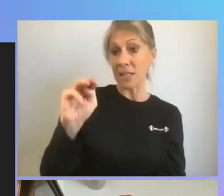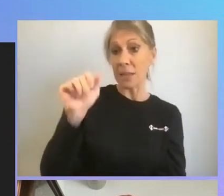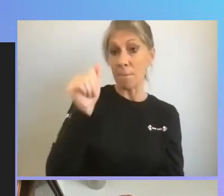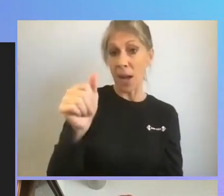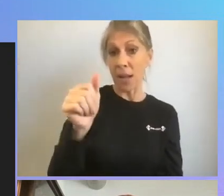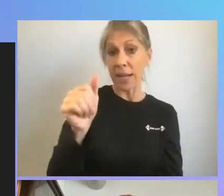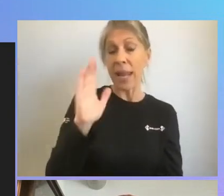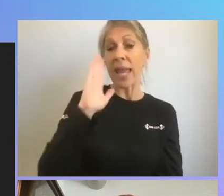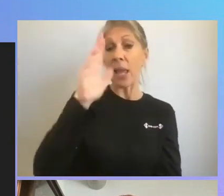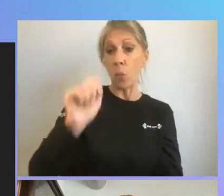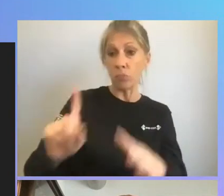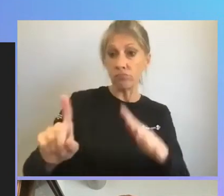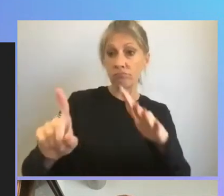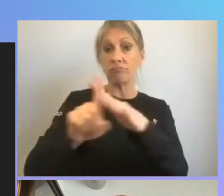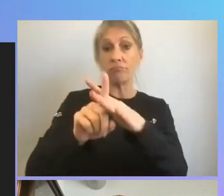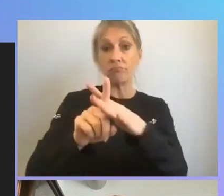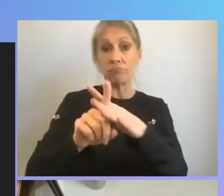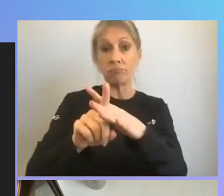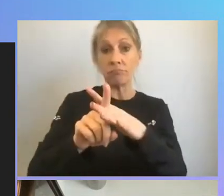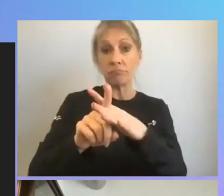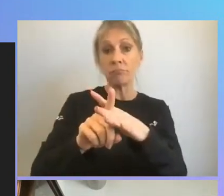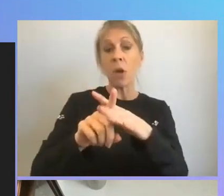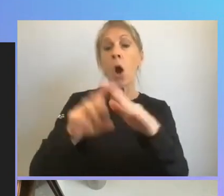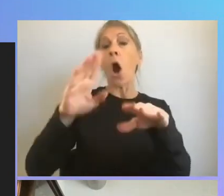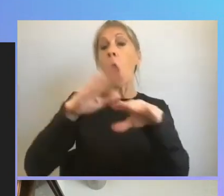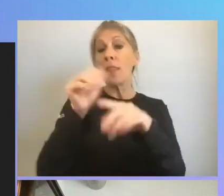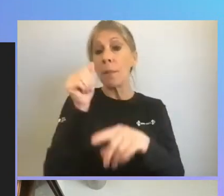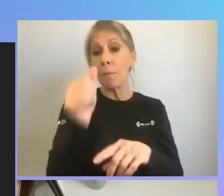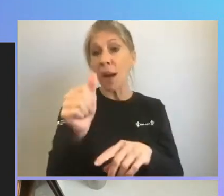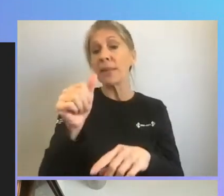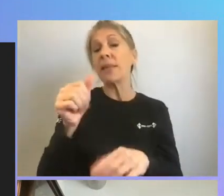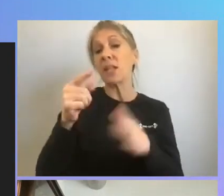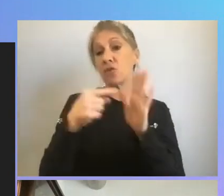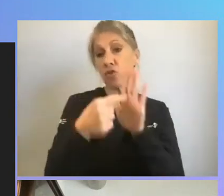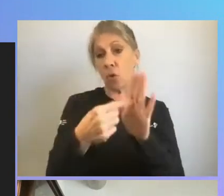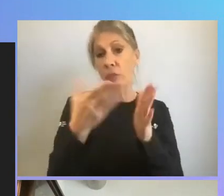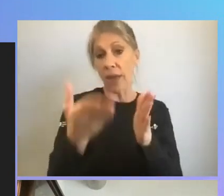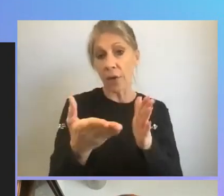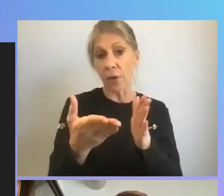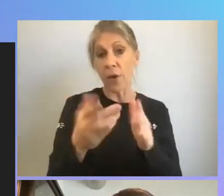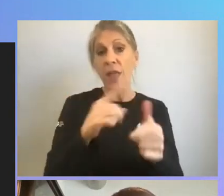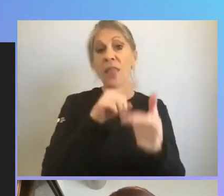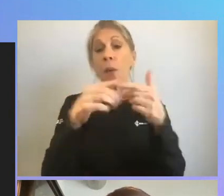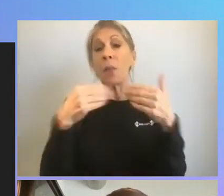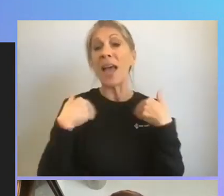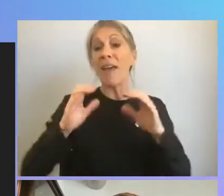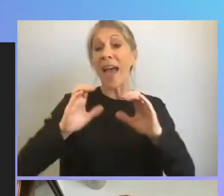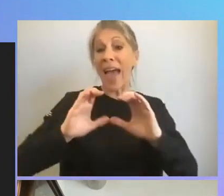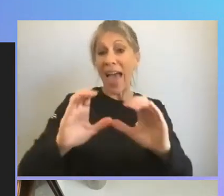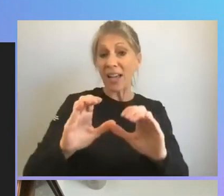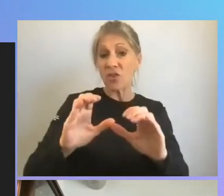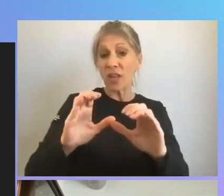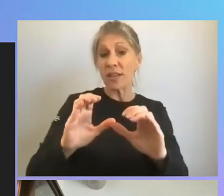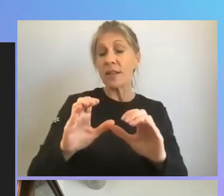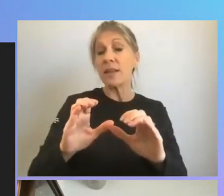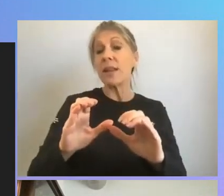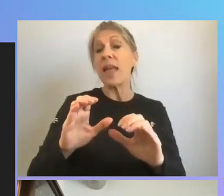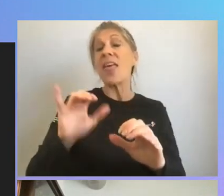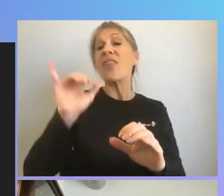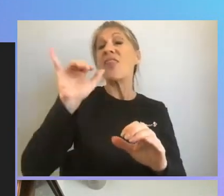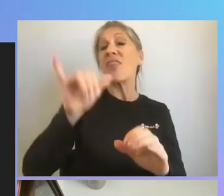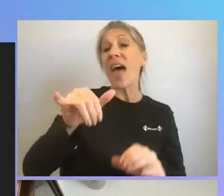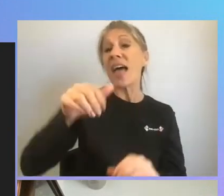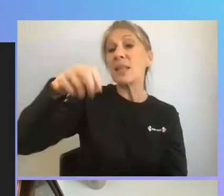up rendering an aria described by on the button that gets rendered. Below that, we have an action property, which is actually a prop of